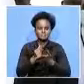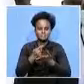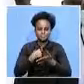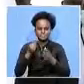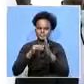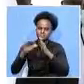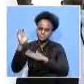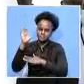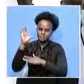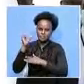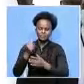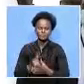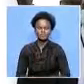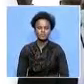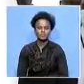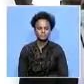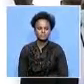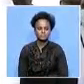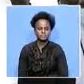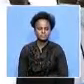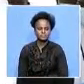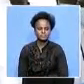So help me God.